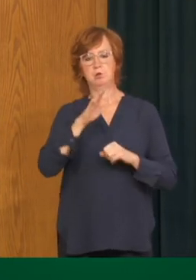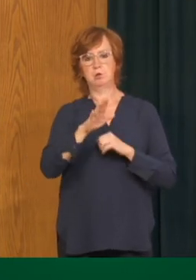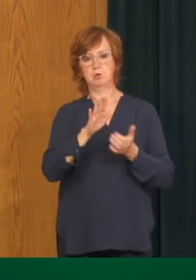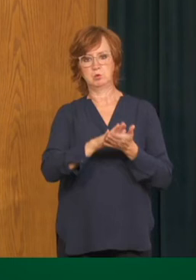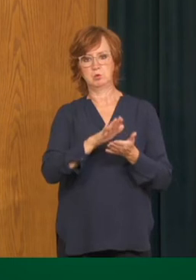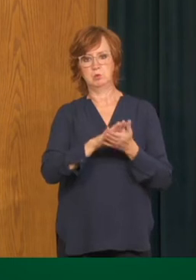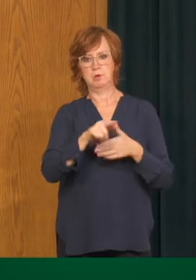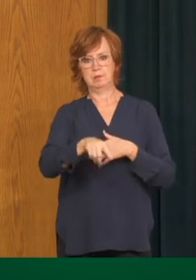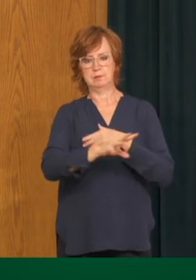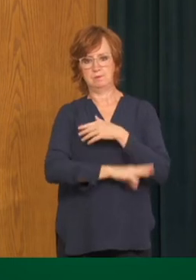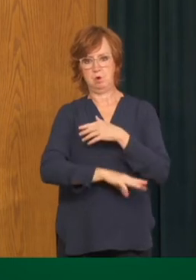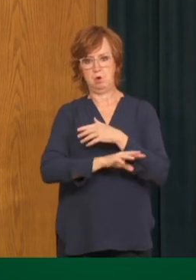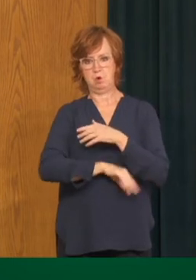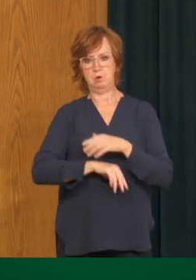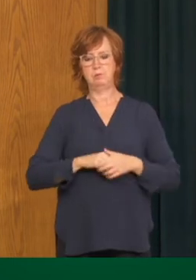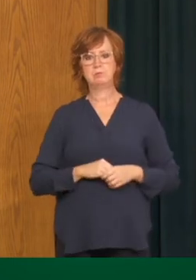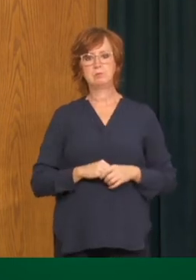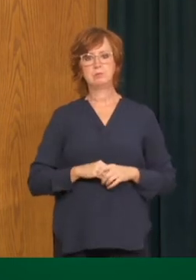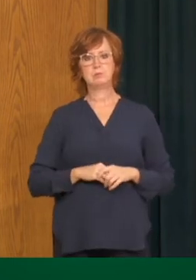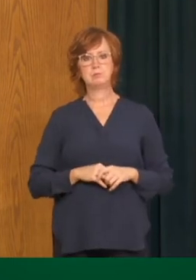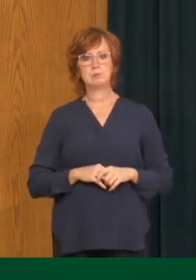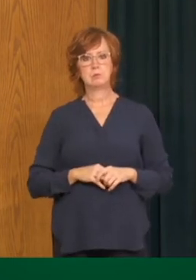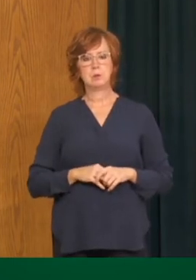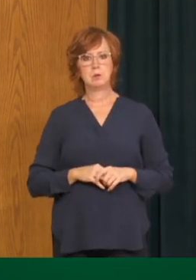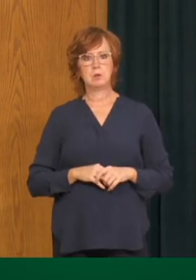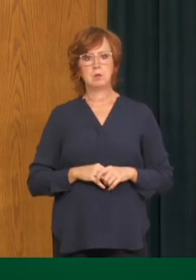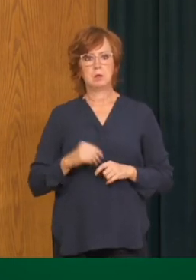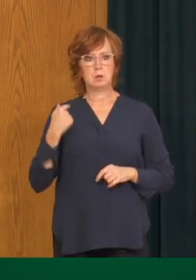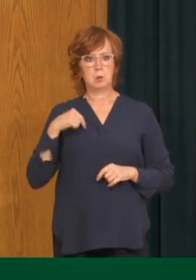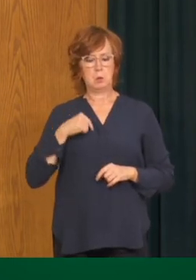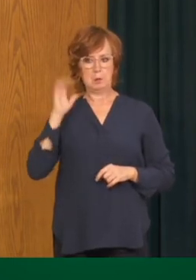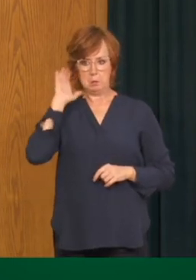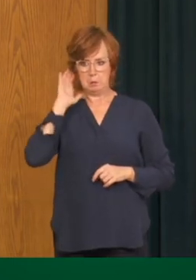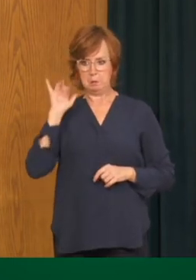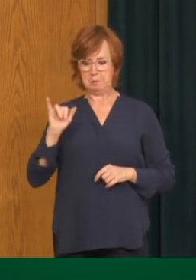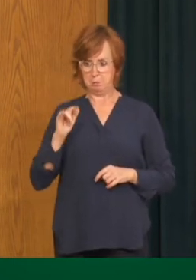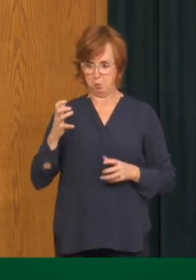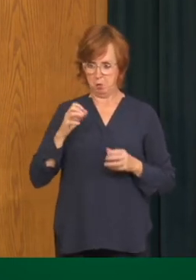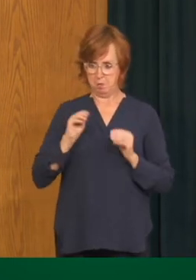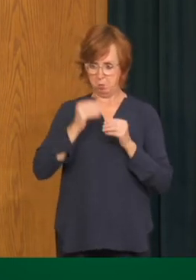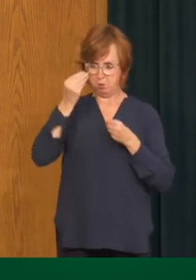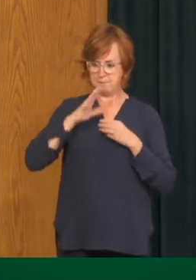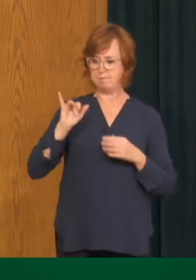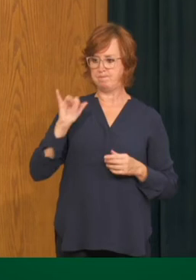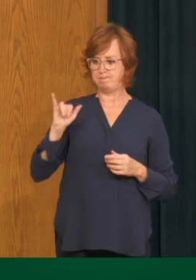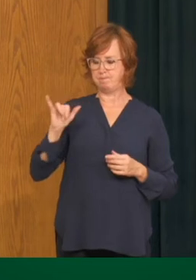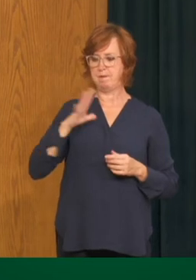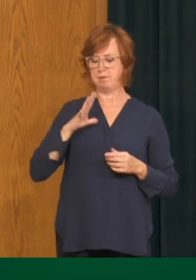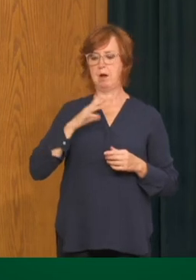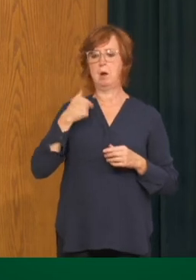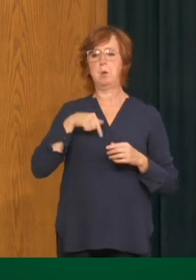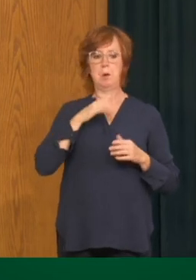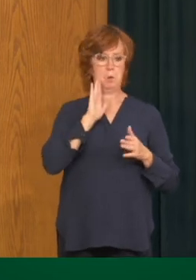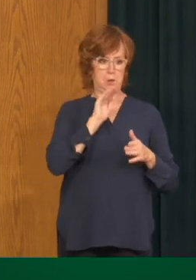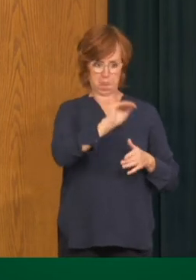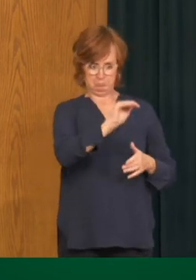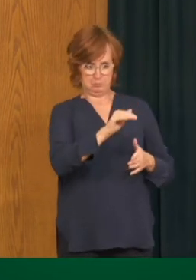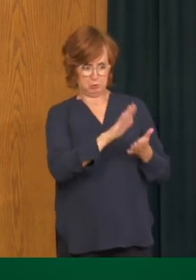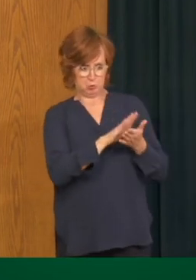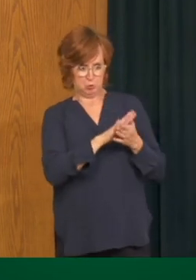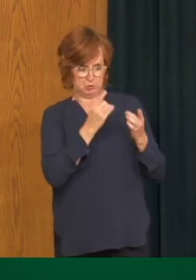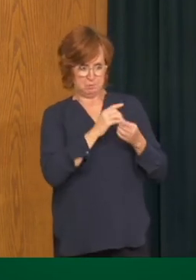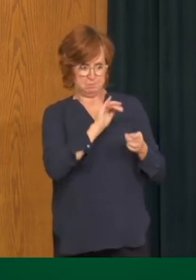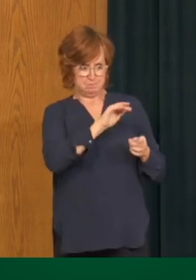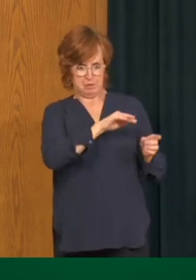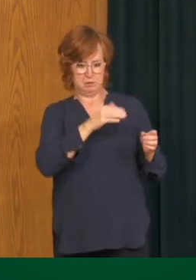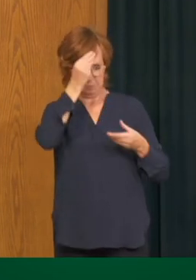heard the calls for more information, and that's why we are asking the school divisions to disseminate their operational